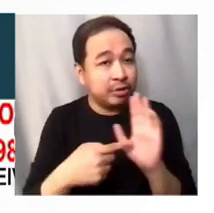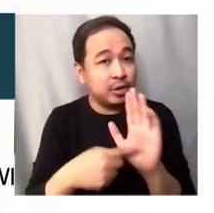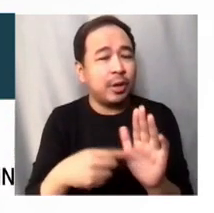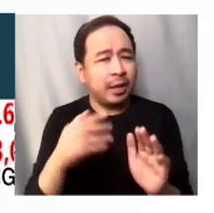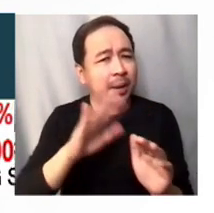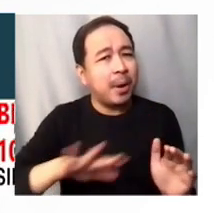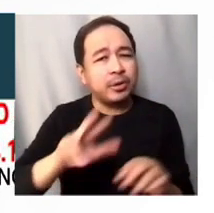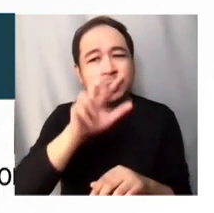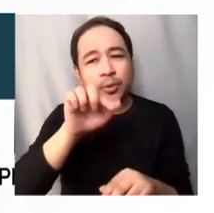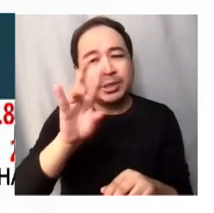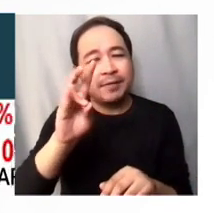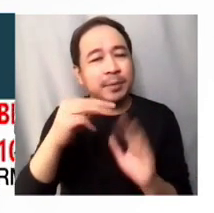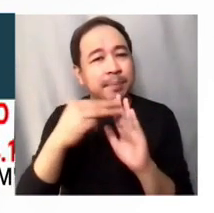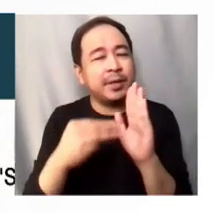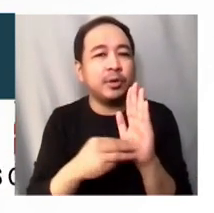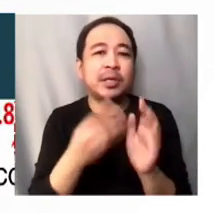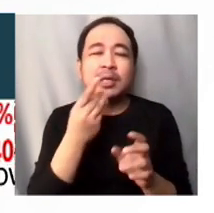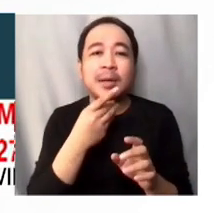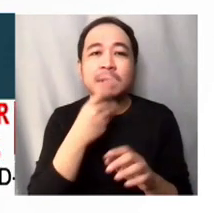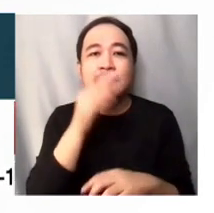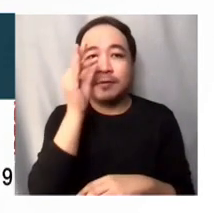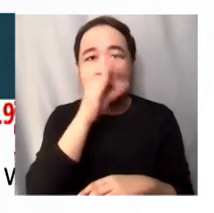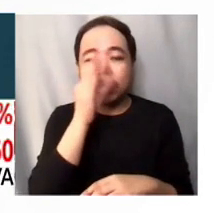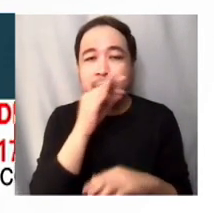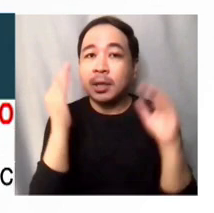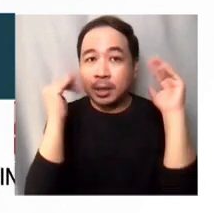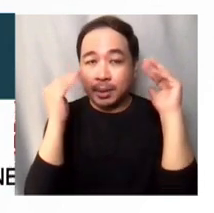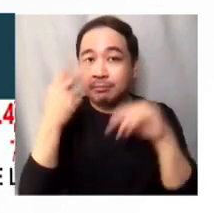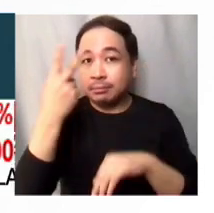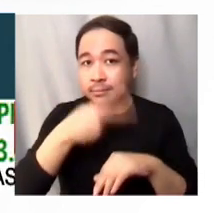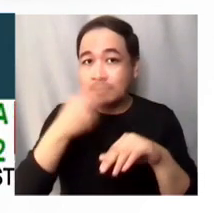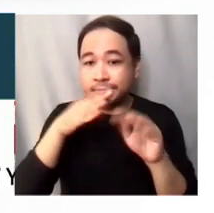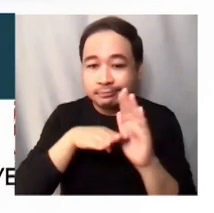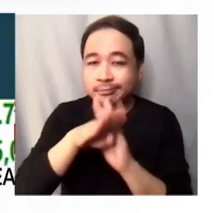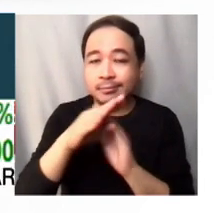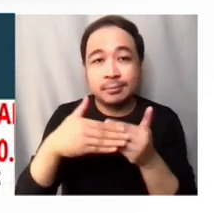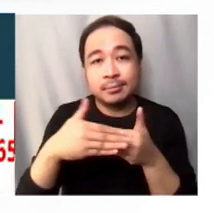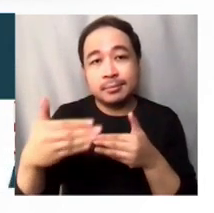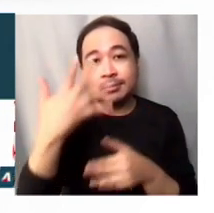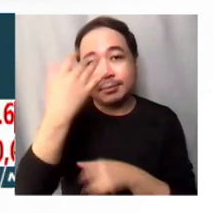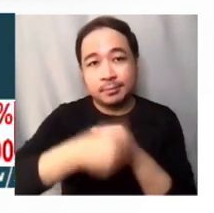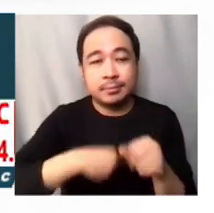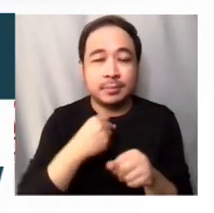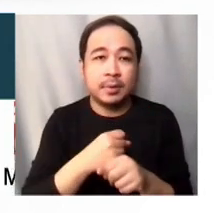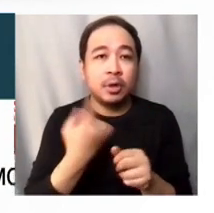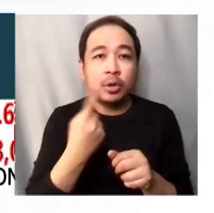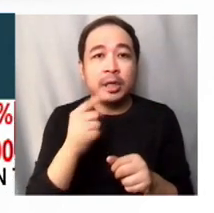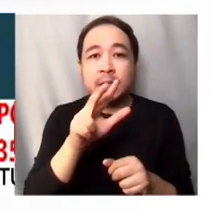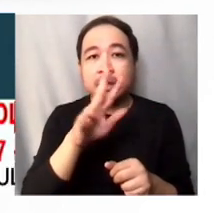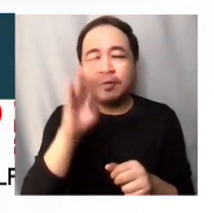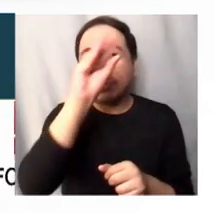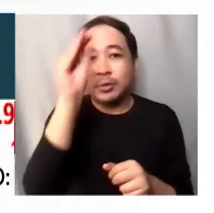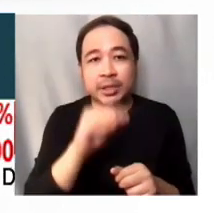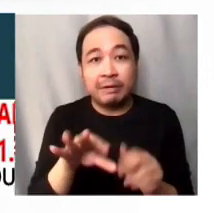million diabetic Filipinos, and this is expected to double in the next 5 years. Among them, only 34% are